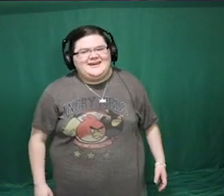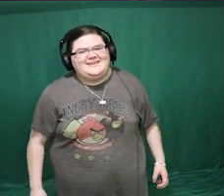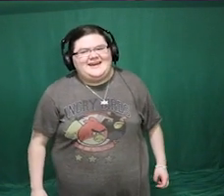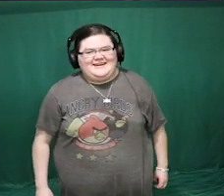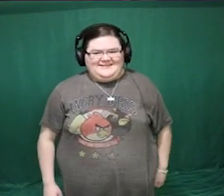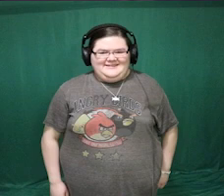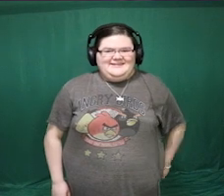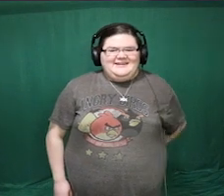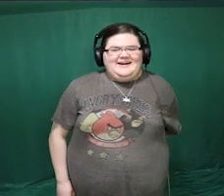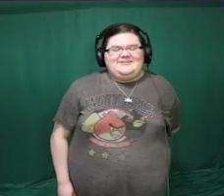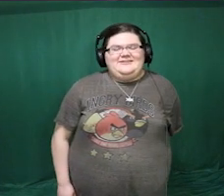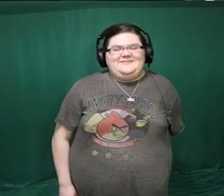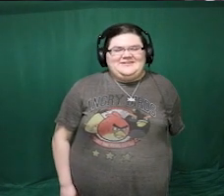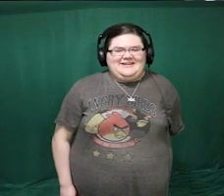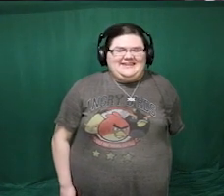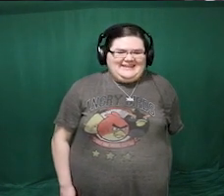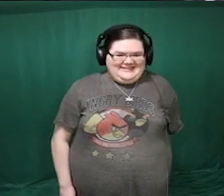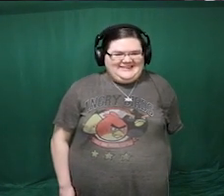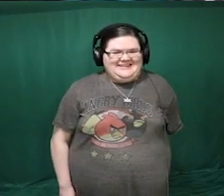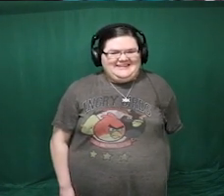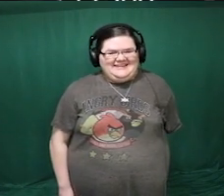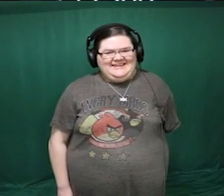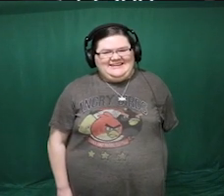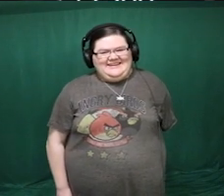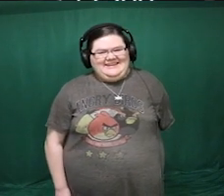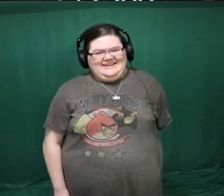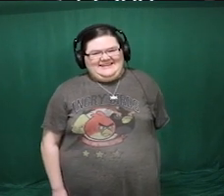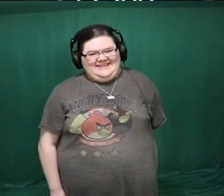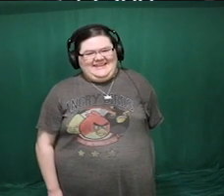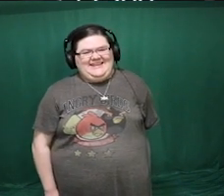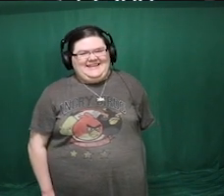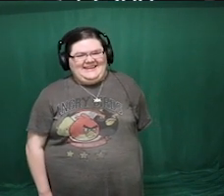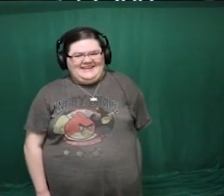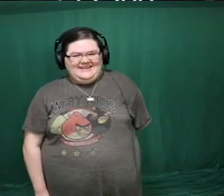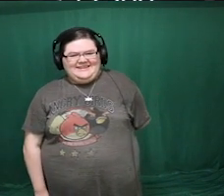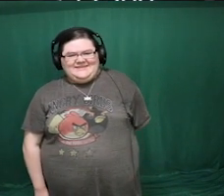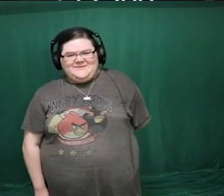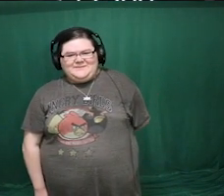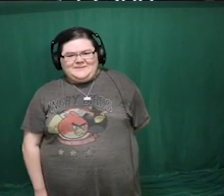You fucked. No! Yeah, it's a virus. Yeah. No! I said that. No!